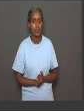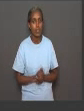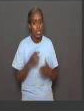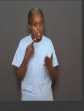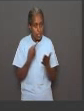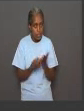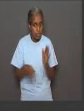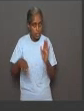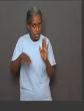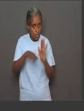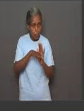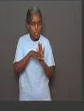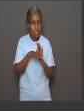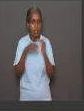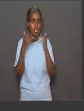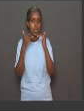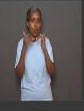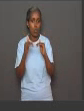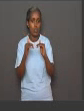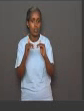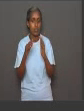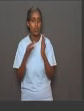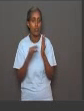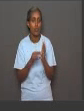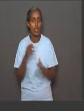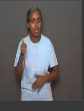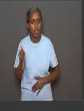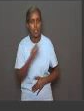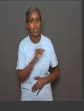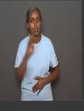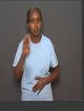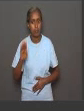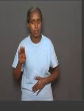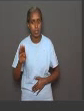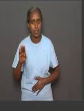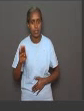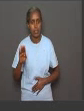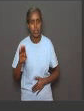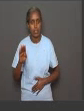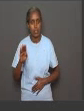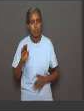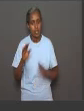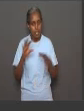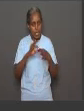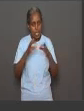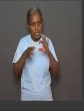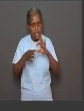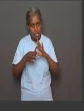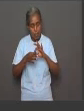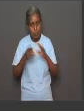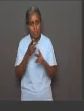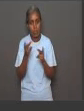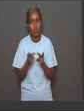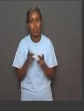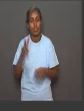This represents the quantities of Model A and B being